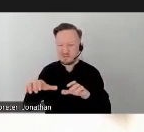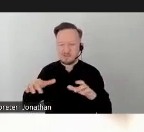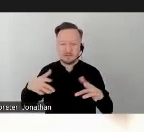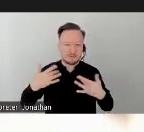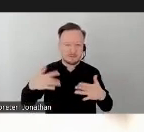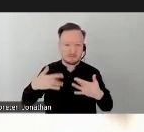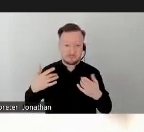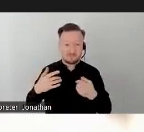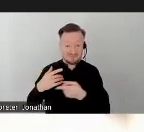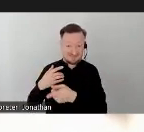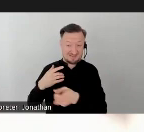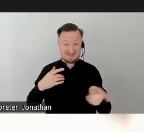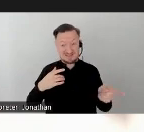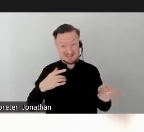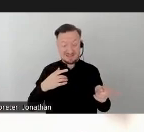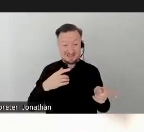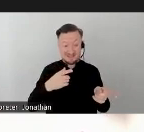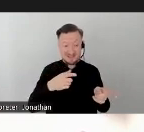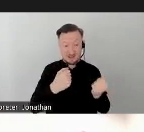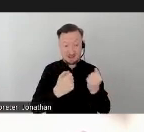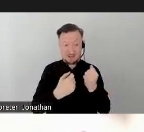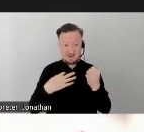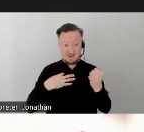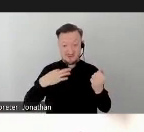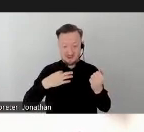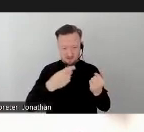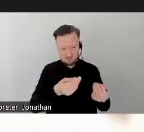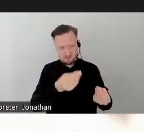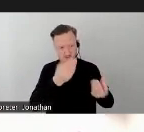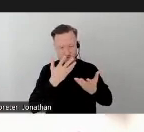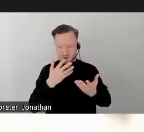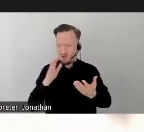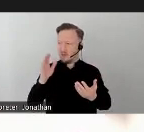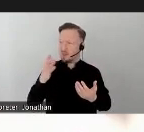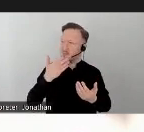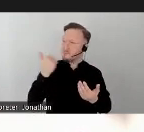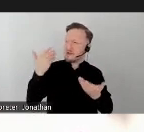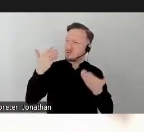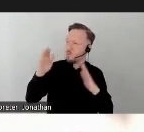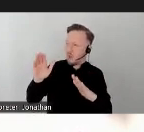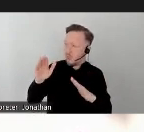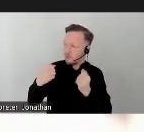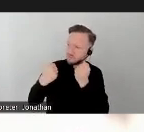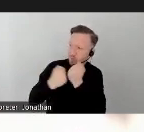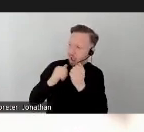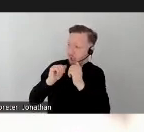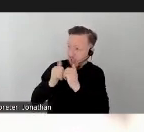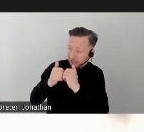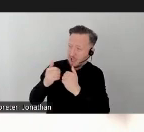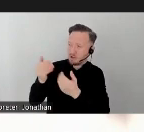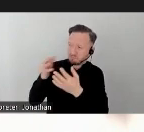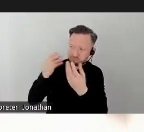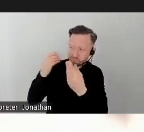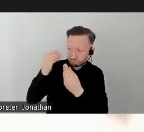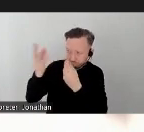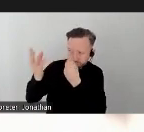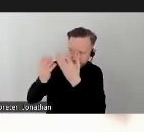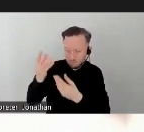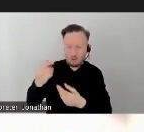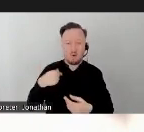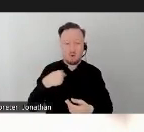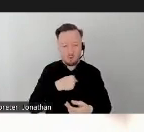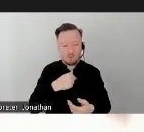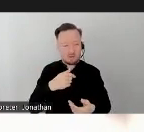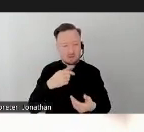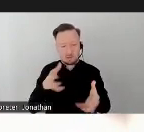inform us how best to provide services to them so they can refresh themselves for the work to be done. This is not easy